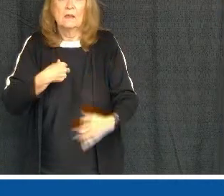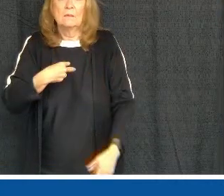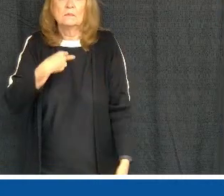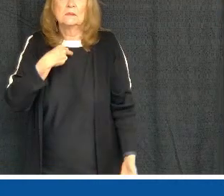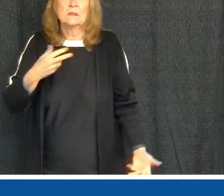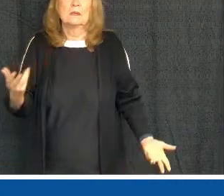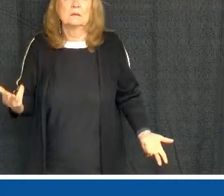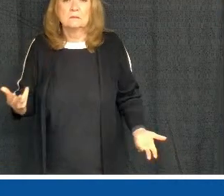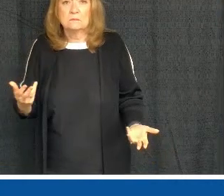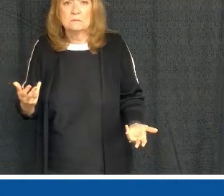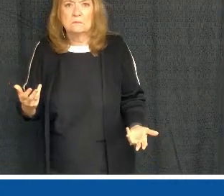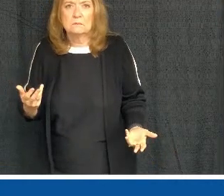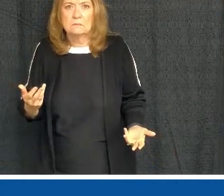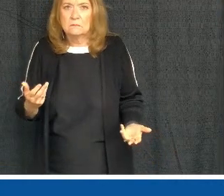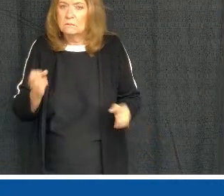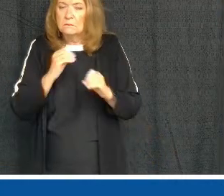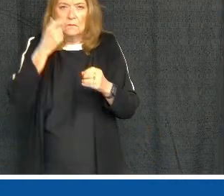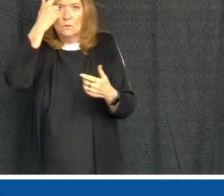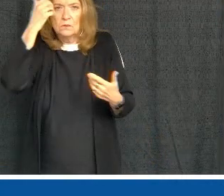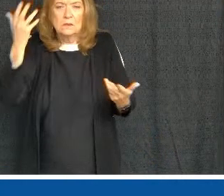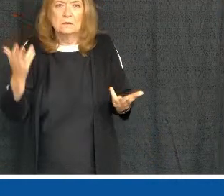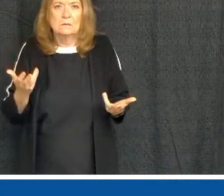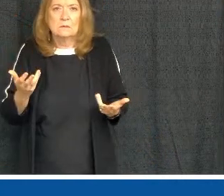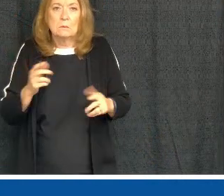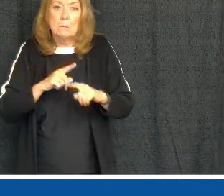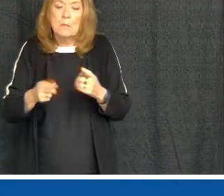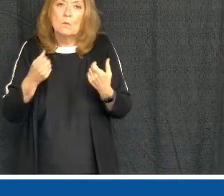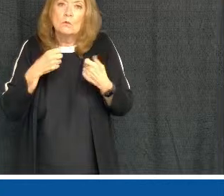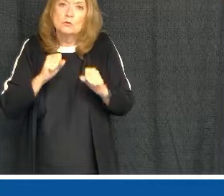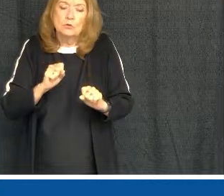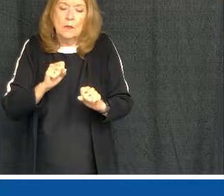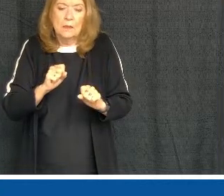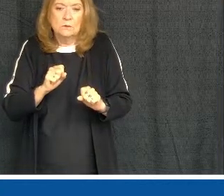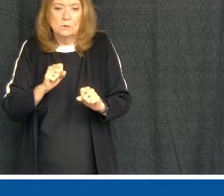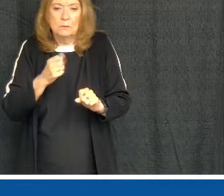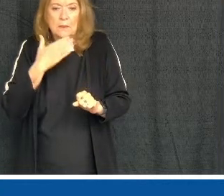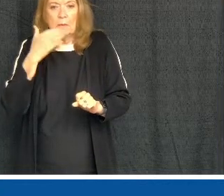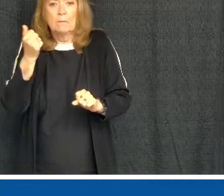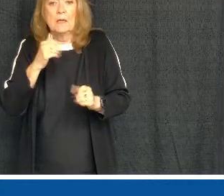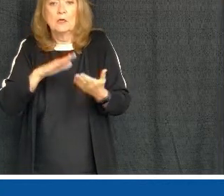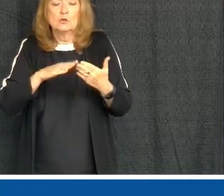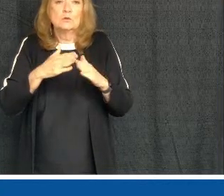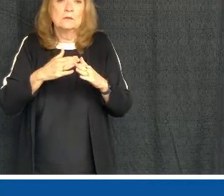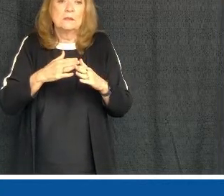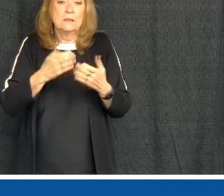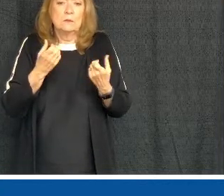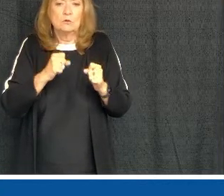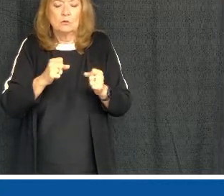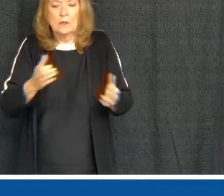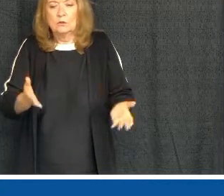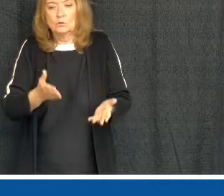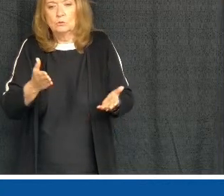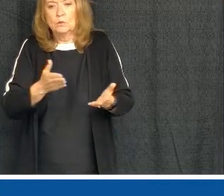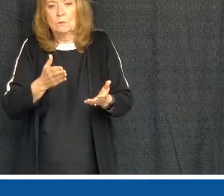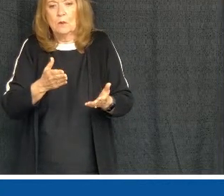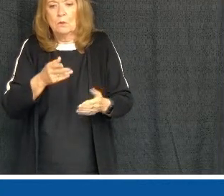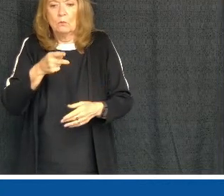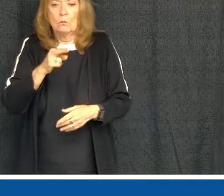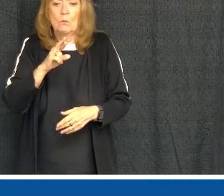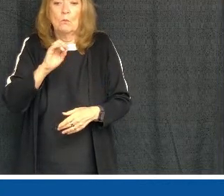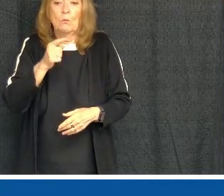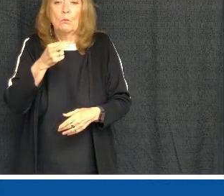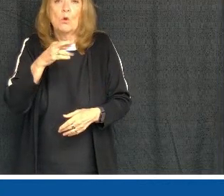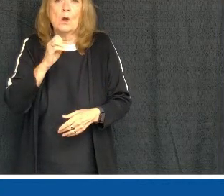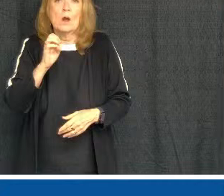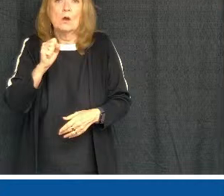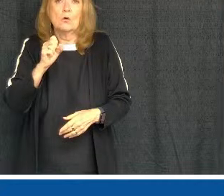it. That makes no sense. But we're trying to be a better city, and we're trying to promote progress, but we're